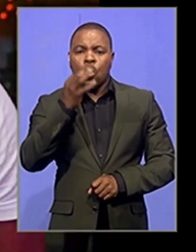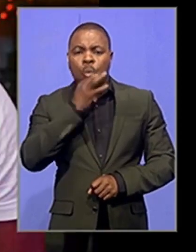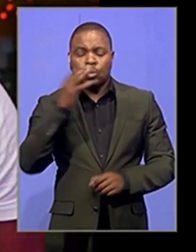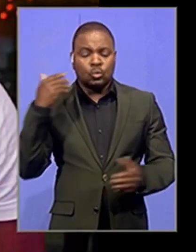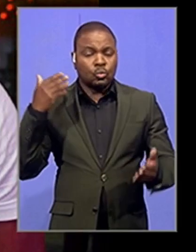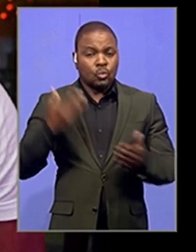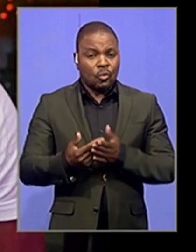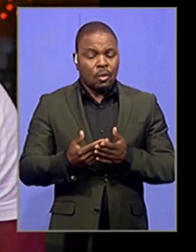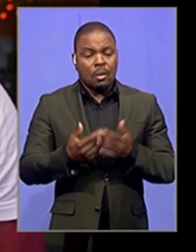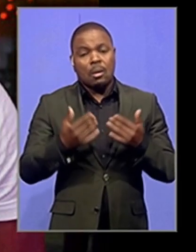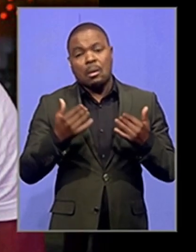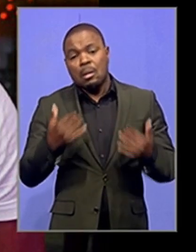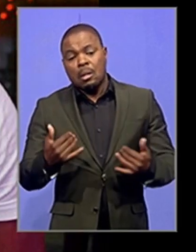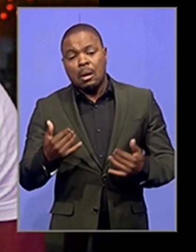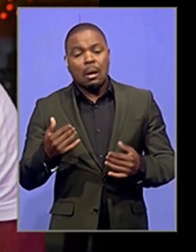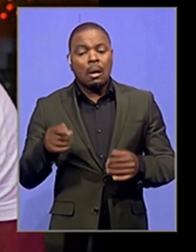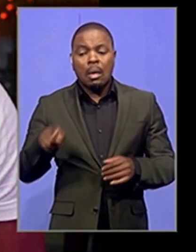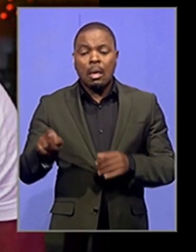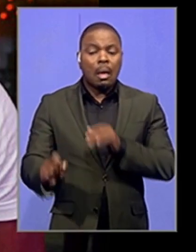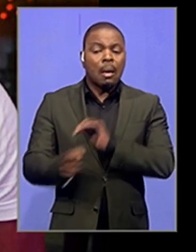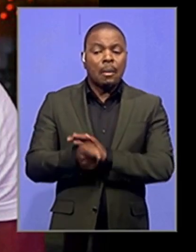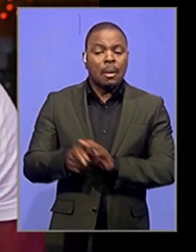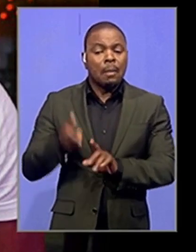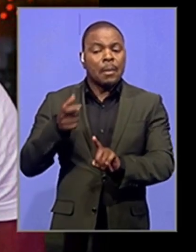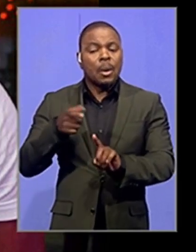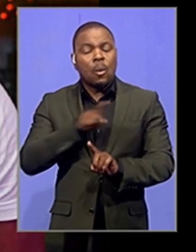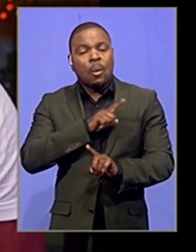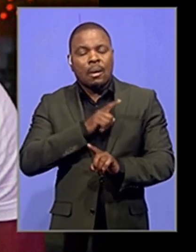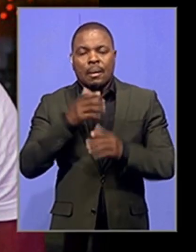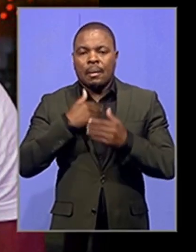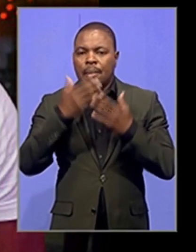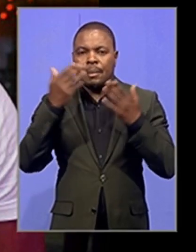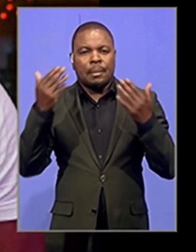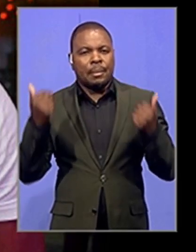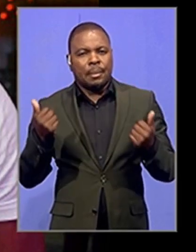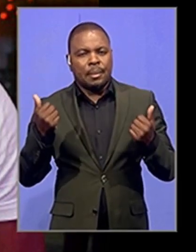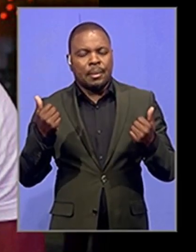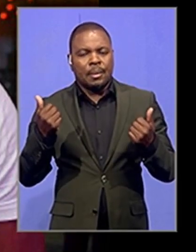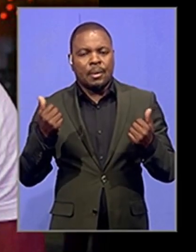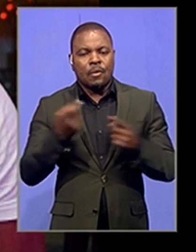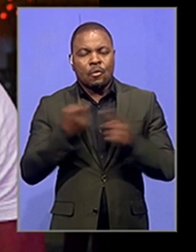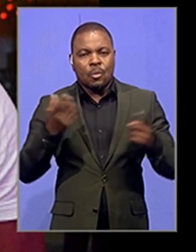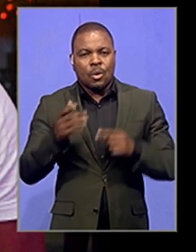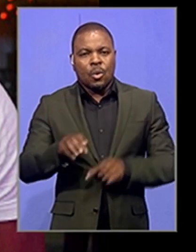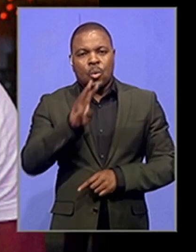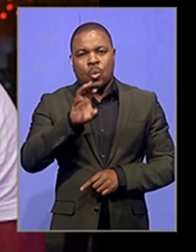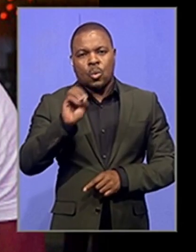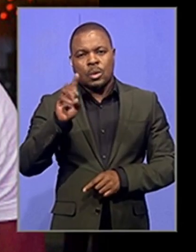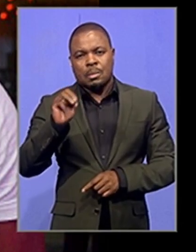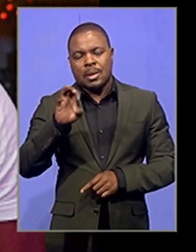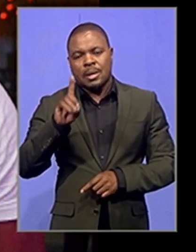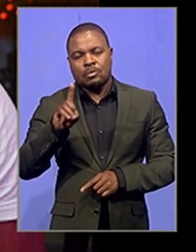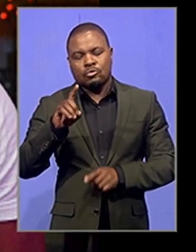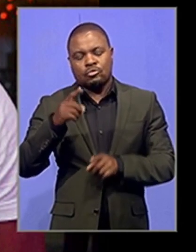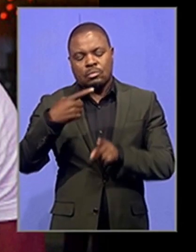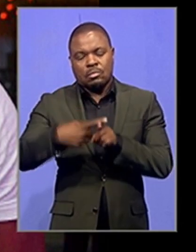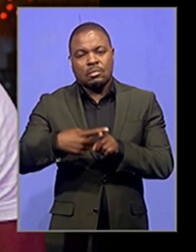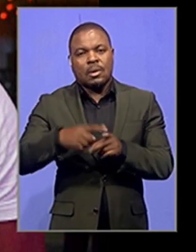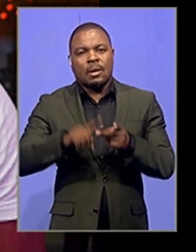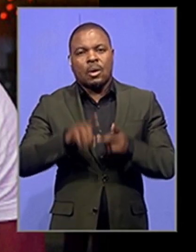le se se šubeditše go tiragalo yeo ya go thuntshwa magatlhanong a mmele wa Woodmead Drive le Woodmead Drive ga se